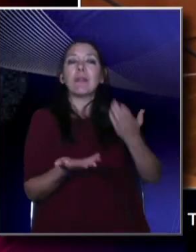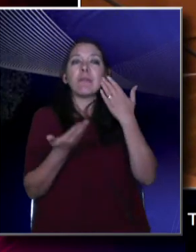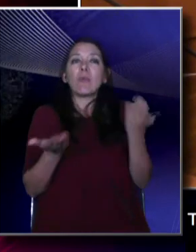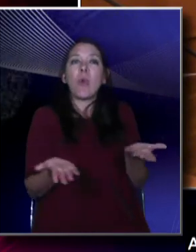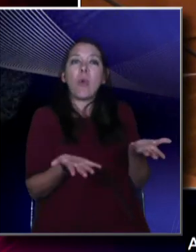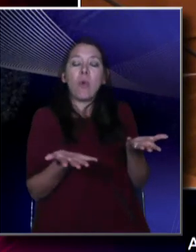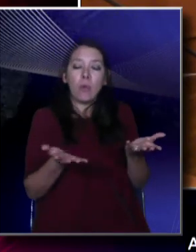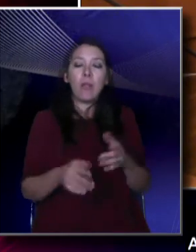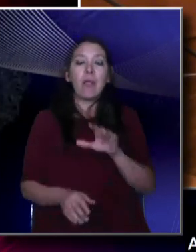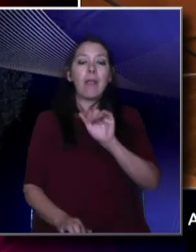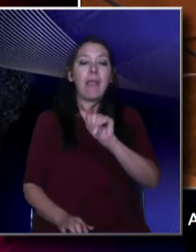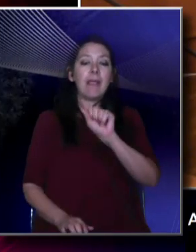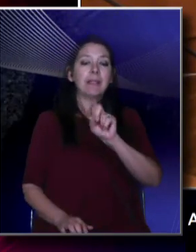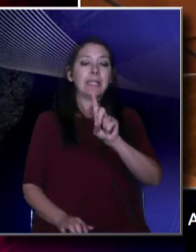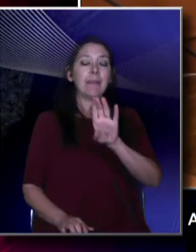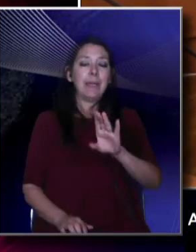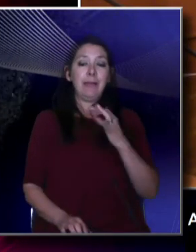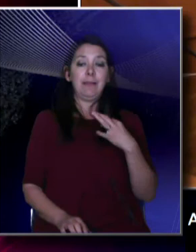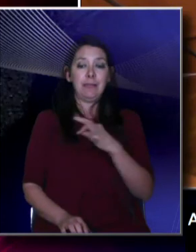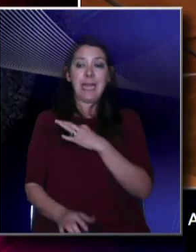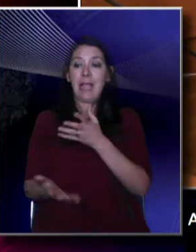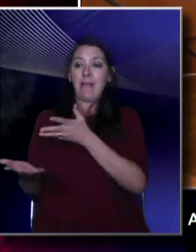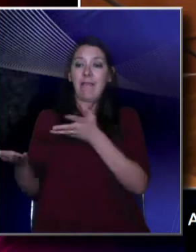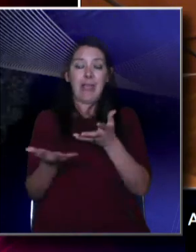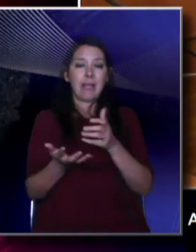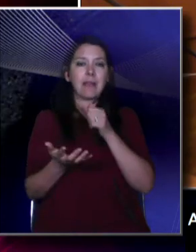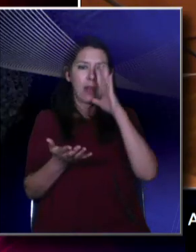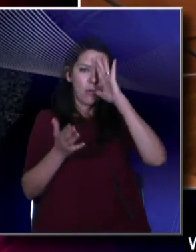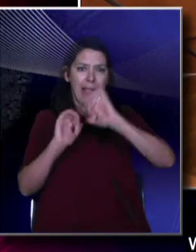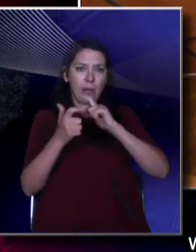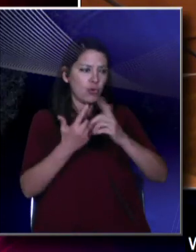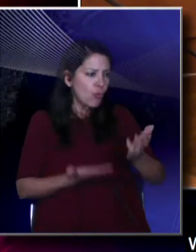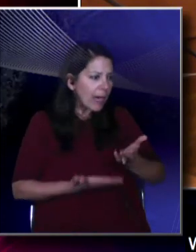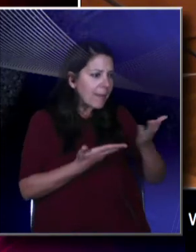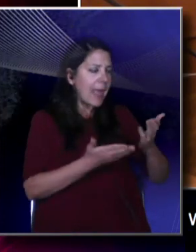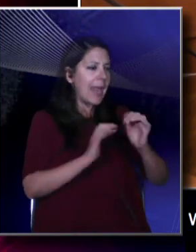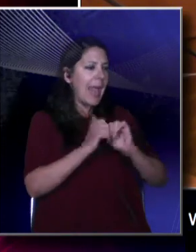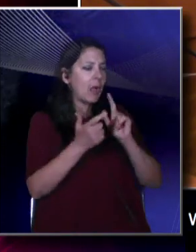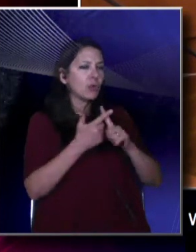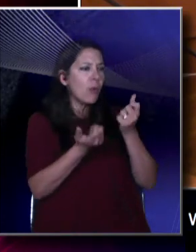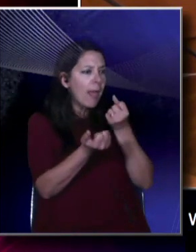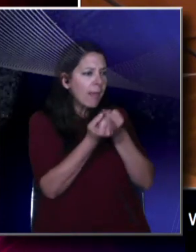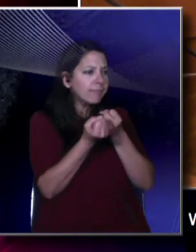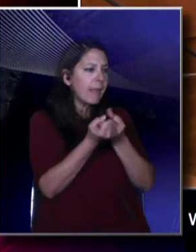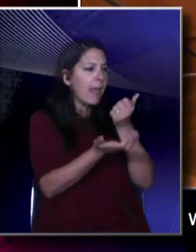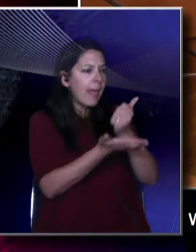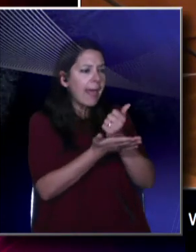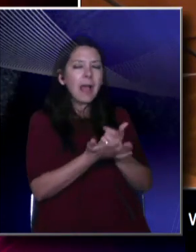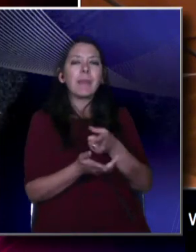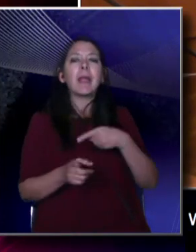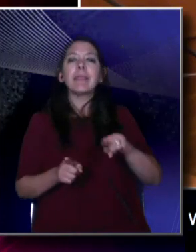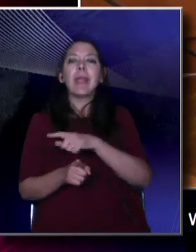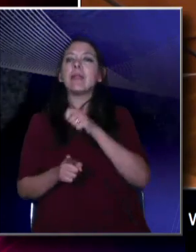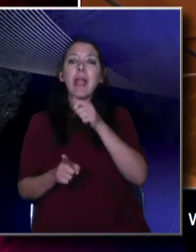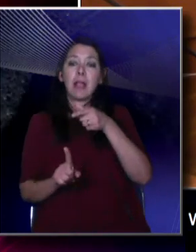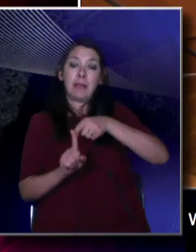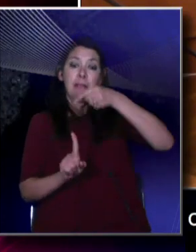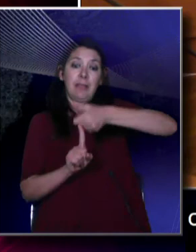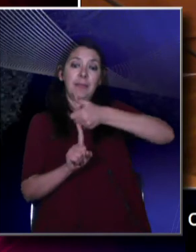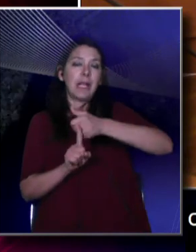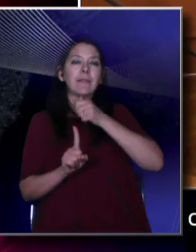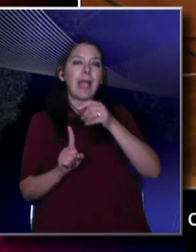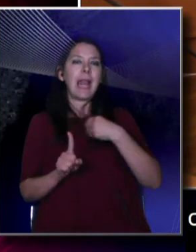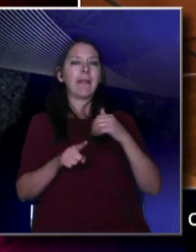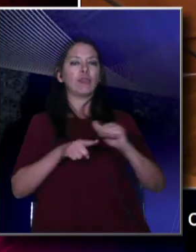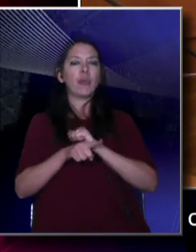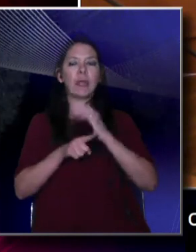ASDB staff didn't know what to recommend. They weren't exposed to what would be helpful. They were never offered in-services or annual training to show those interacting